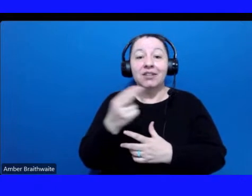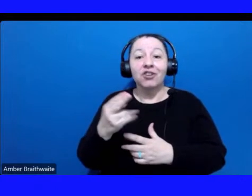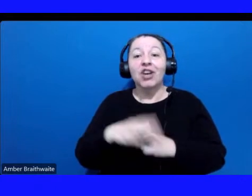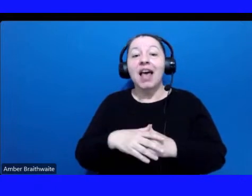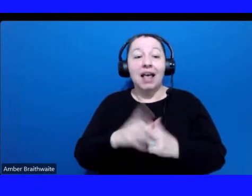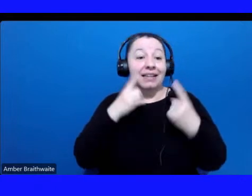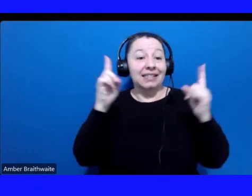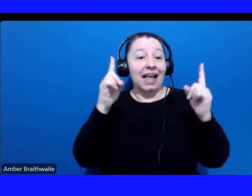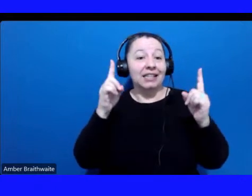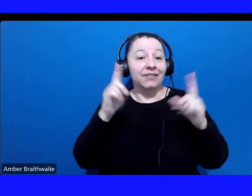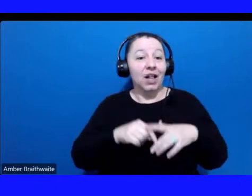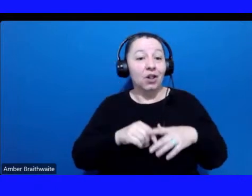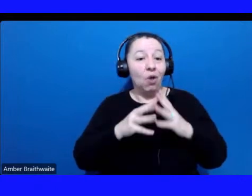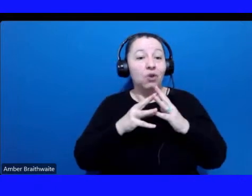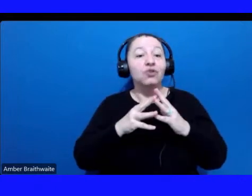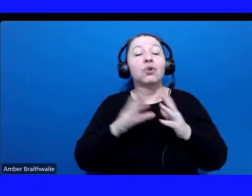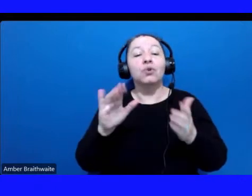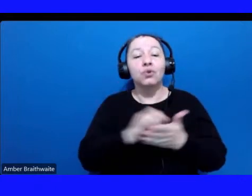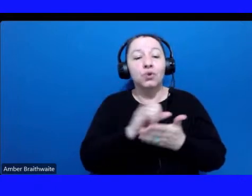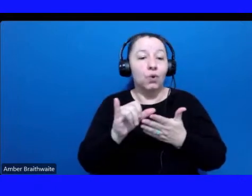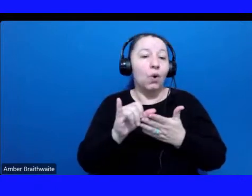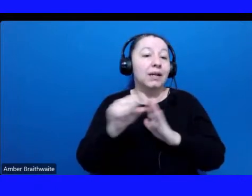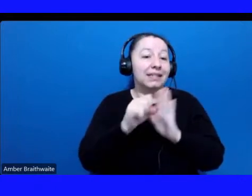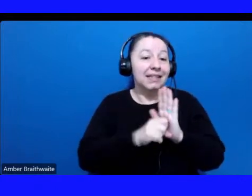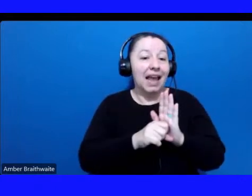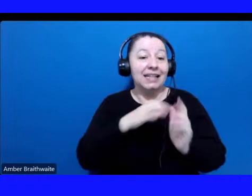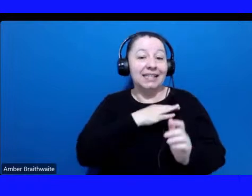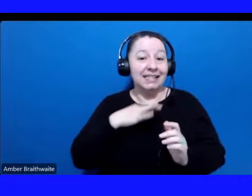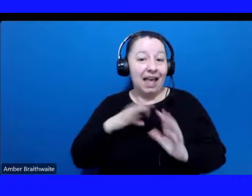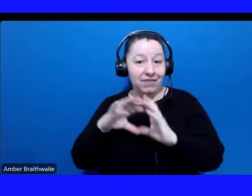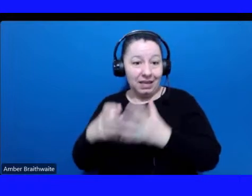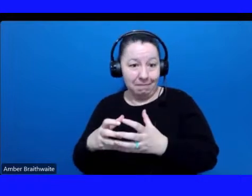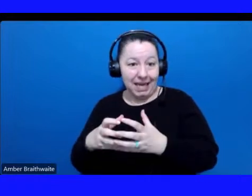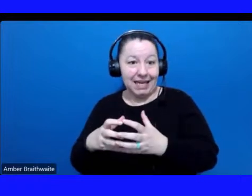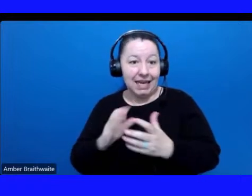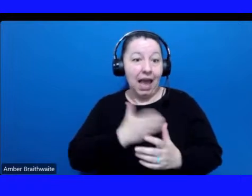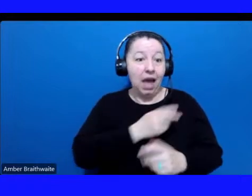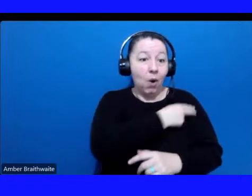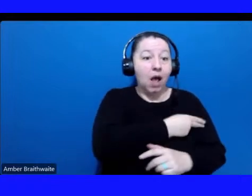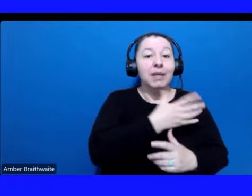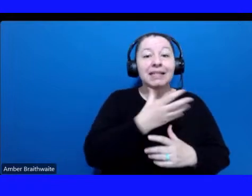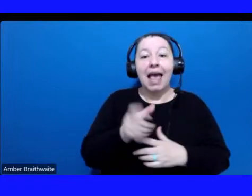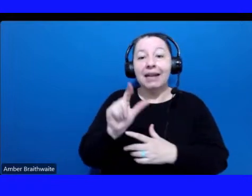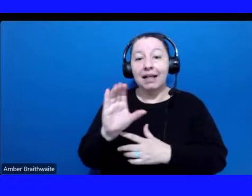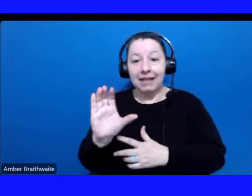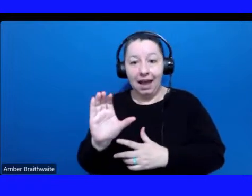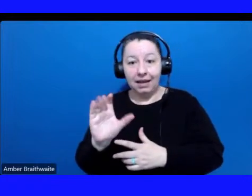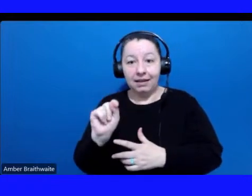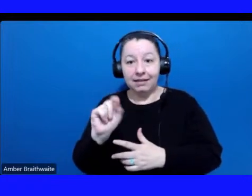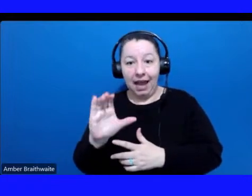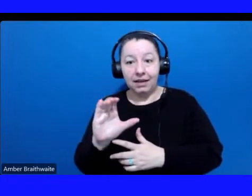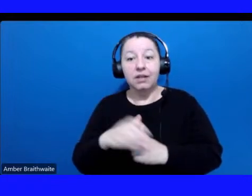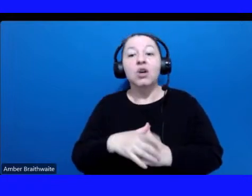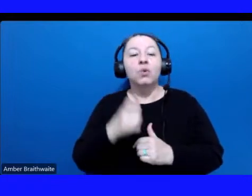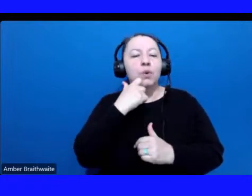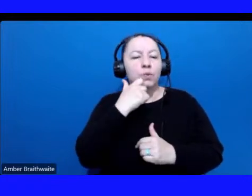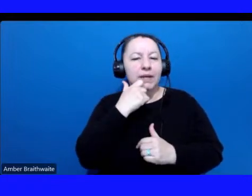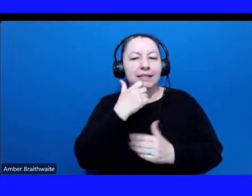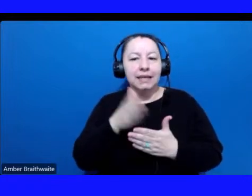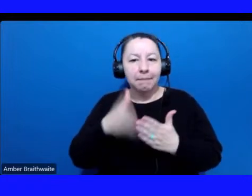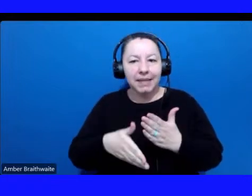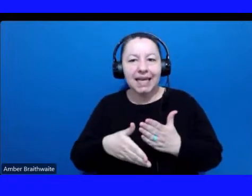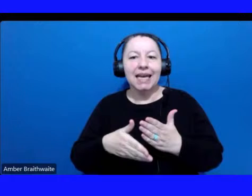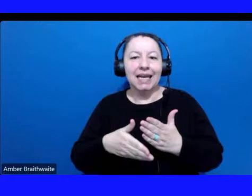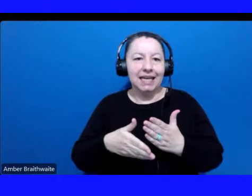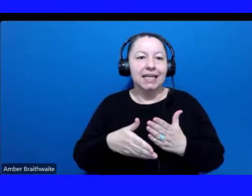Indian QI, and Haney's. We have also successfully launched the CUNY and H&H Academic Partnership. This is the first annual